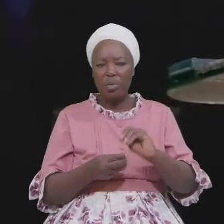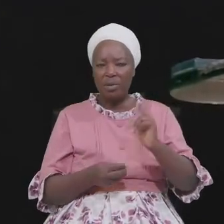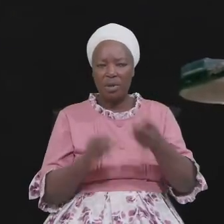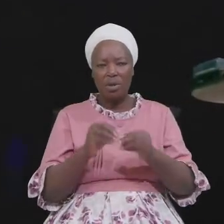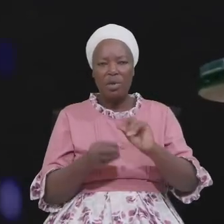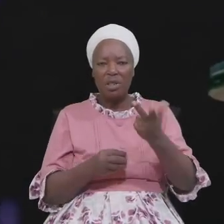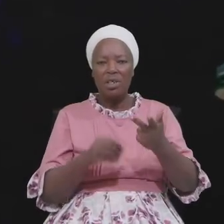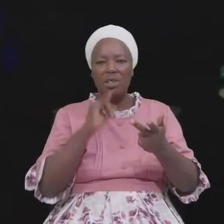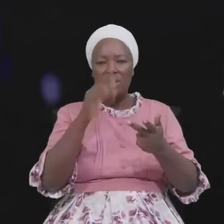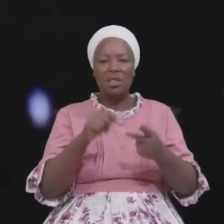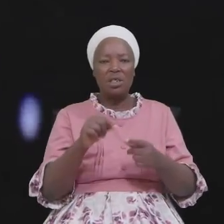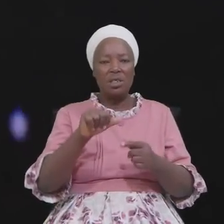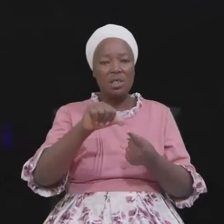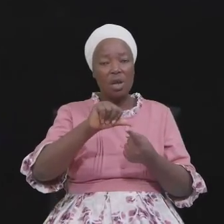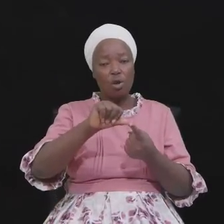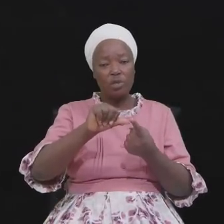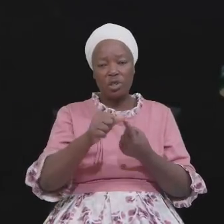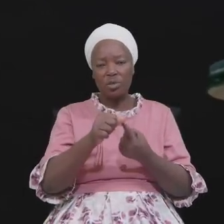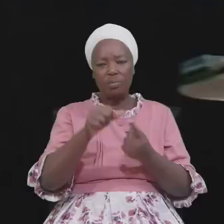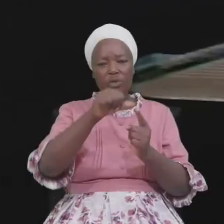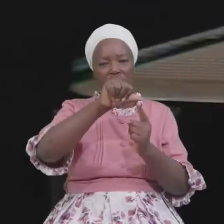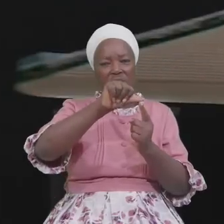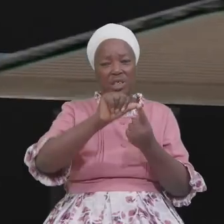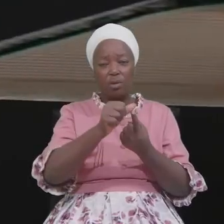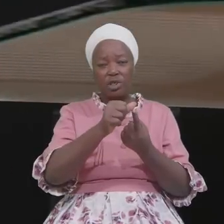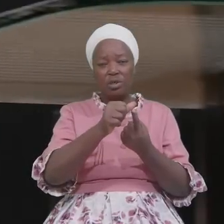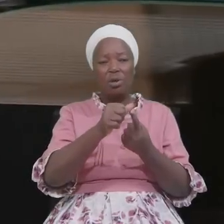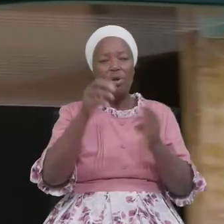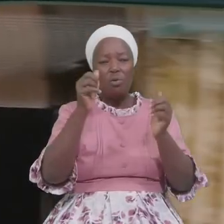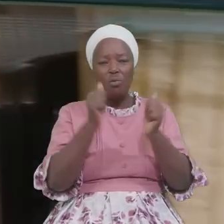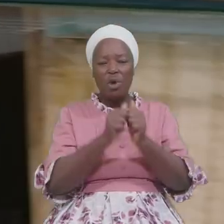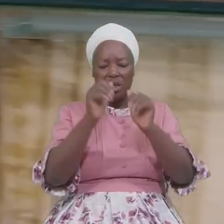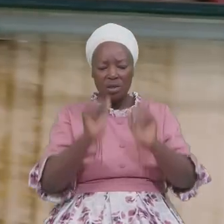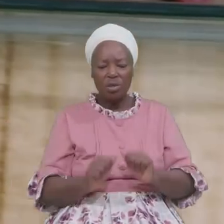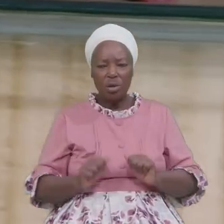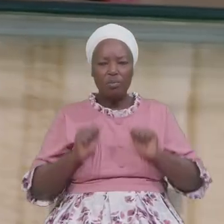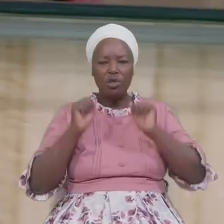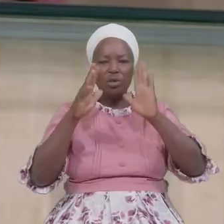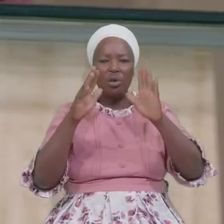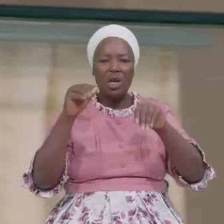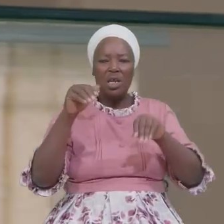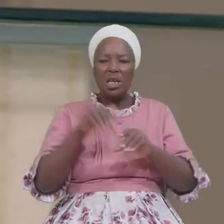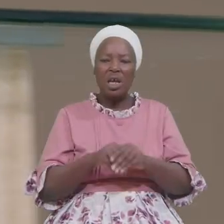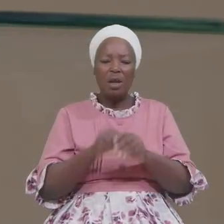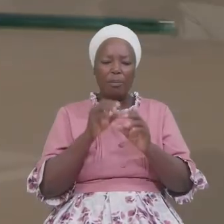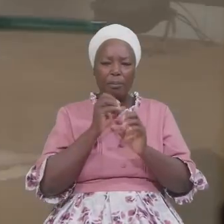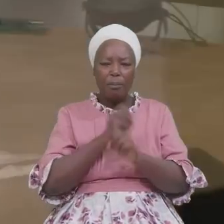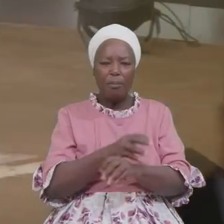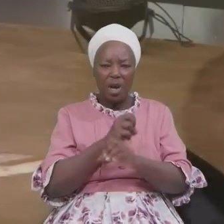the circumcision was submission in matchless